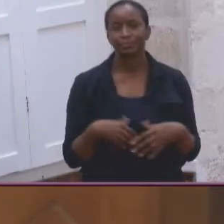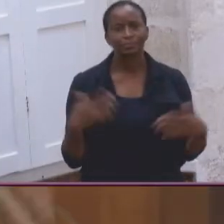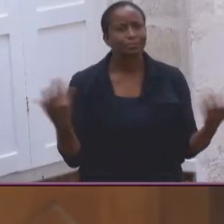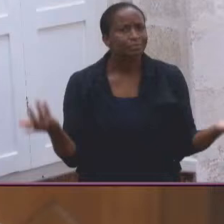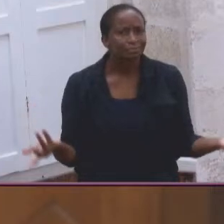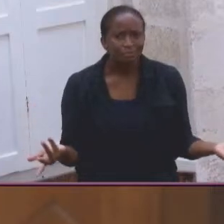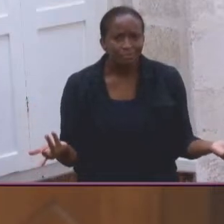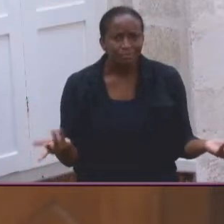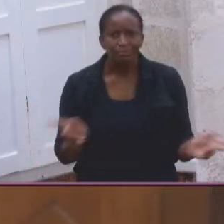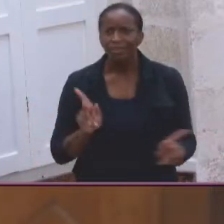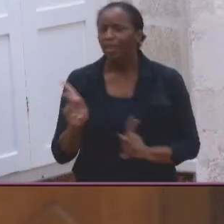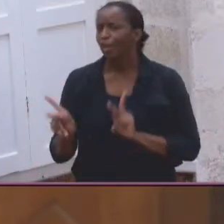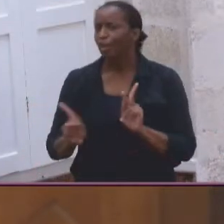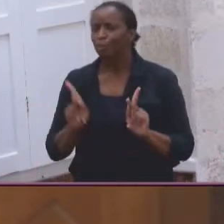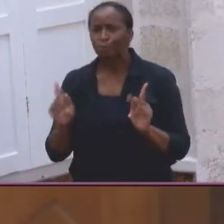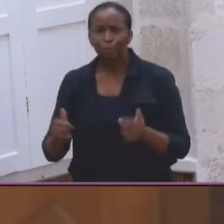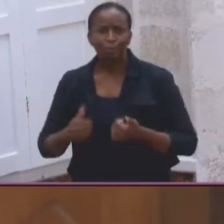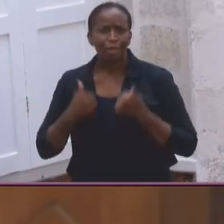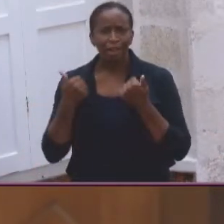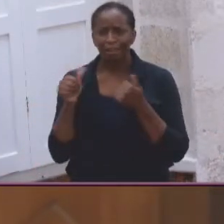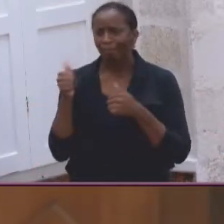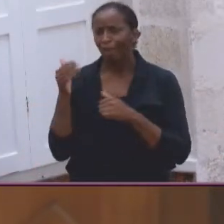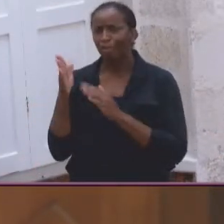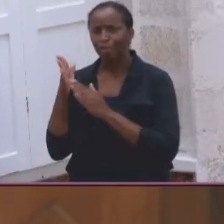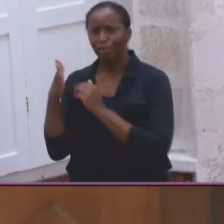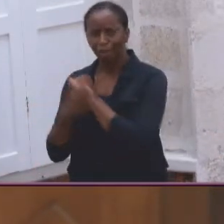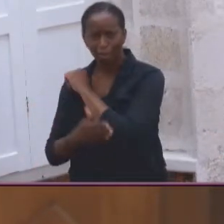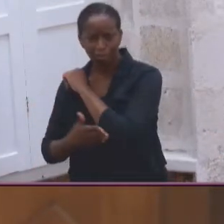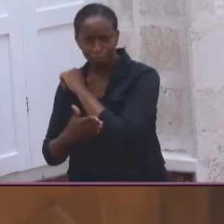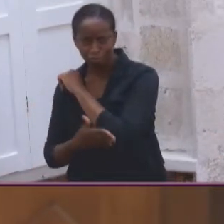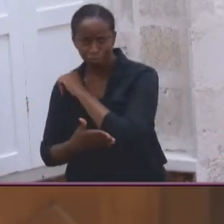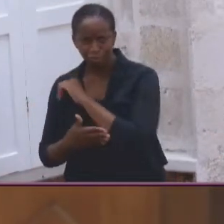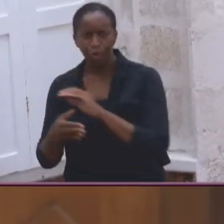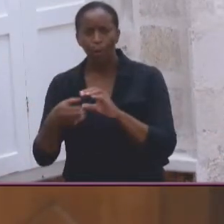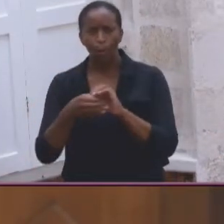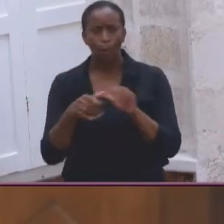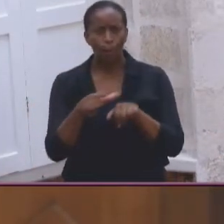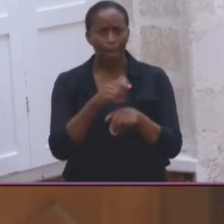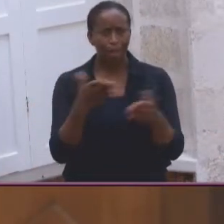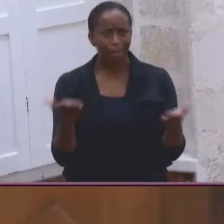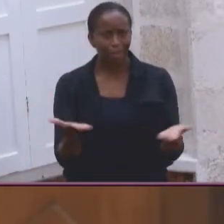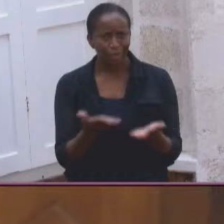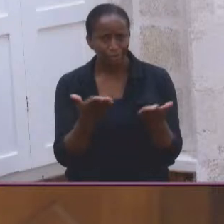very reason you're putting it on the land tax bill, or anybody anywhere to put it on the land tax bill.